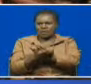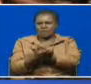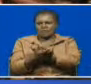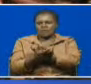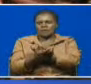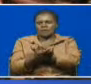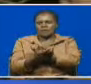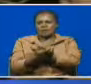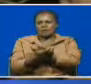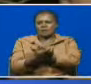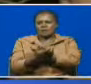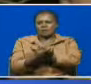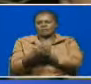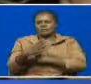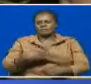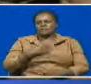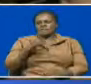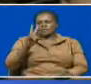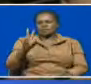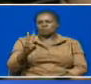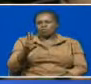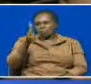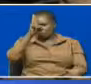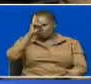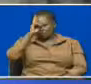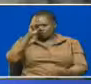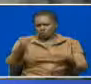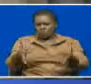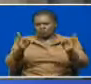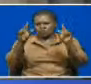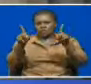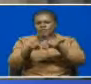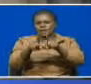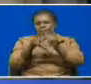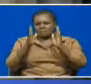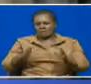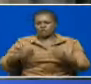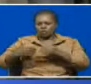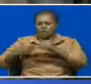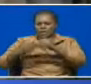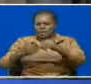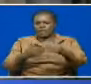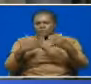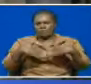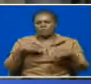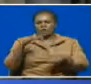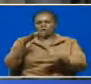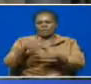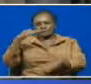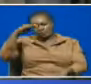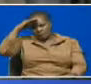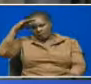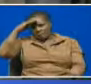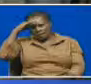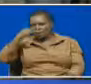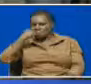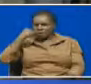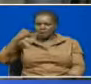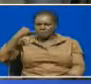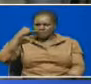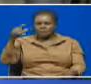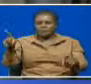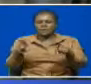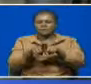that is Joseph Wambua, prison officer, and also someone who guides those who have been affected with alcohol, drugs, and so on. And of